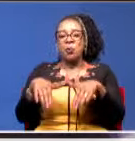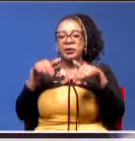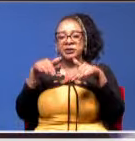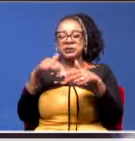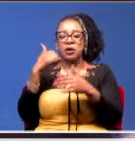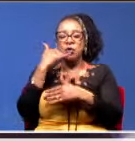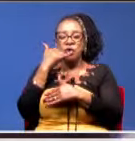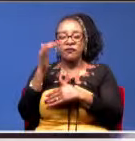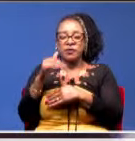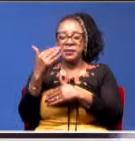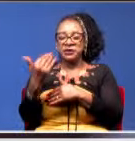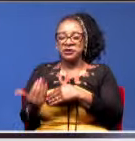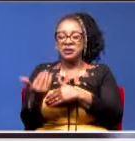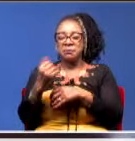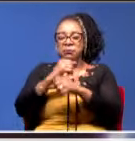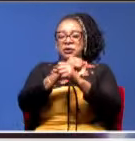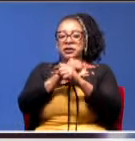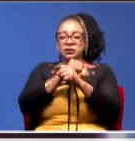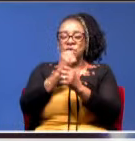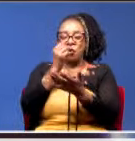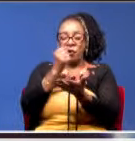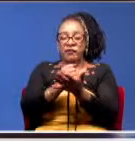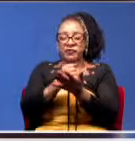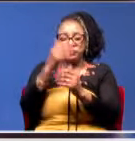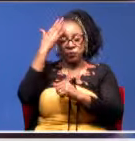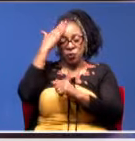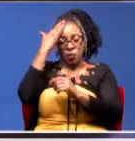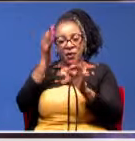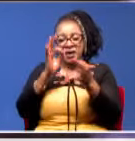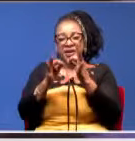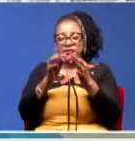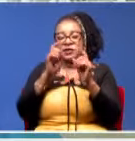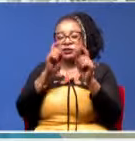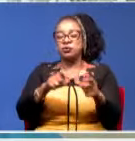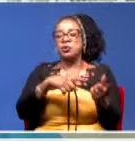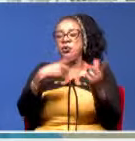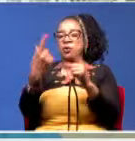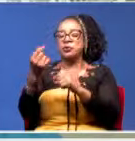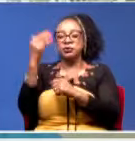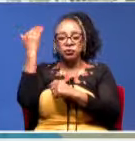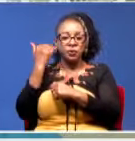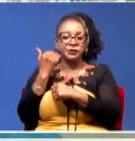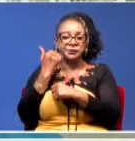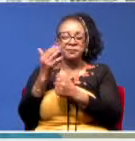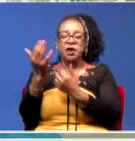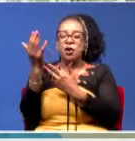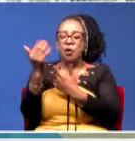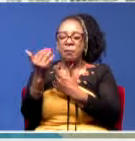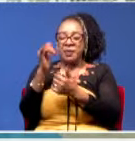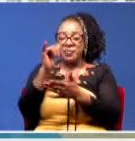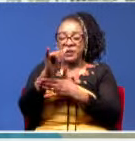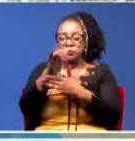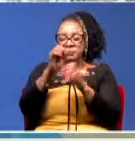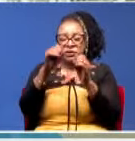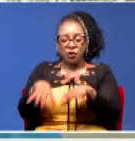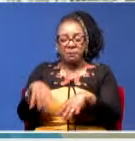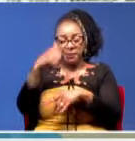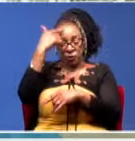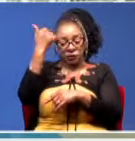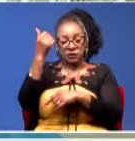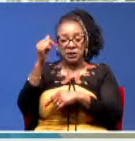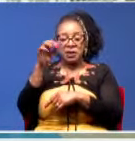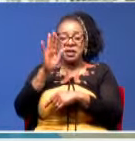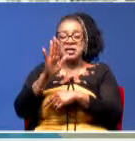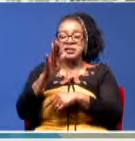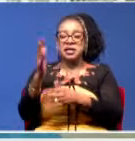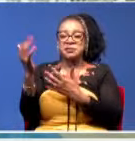Child Protection Office to ascertain whether they should be attending court. They hope the issue will be dropped because Mwangi is expected